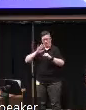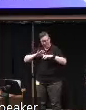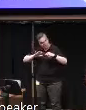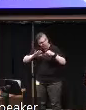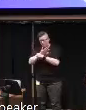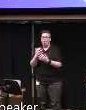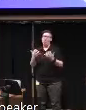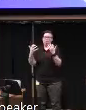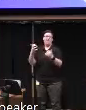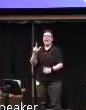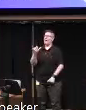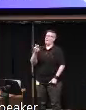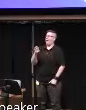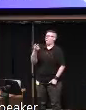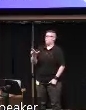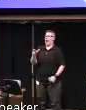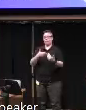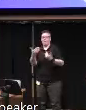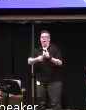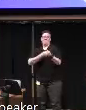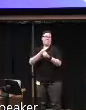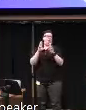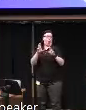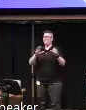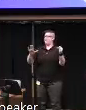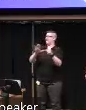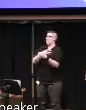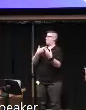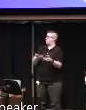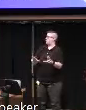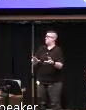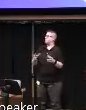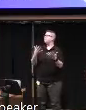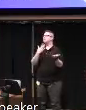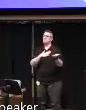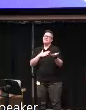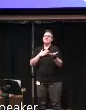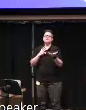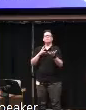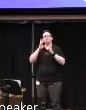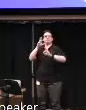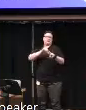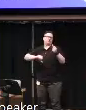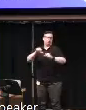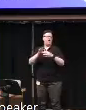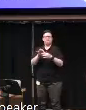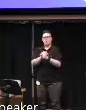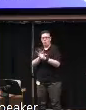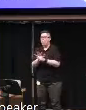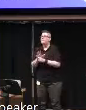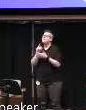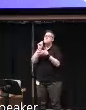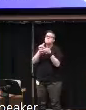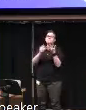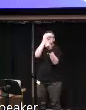people for live Grand Rounds, hopefully over the course of the year, and we do want to be mindful stewards. A couple of quick housekeeping